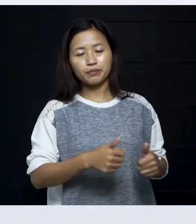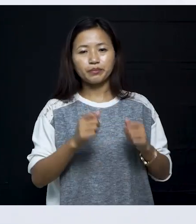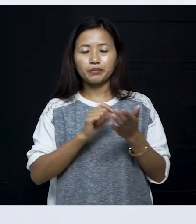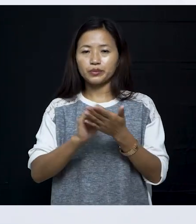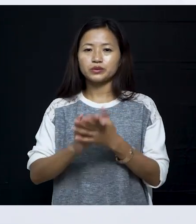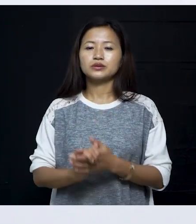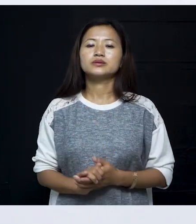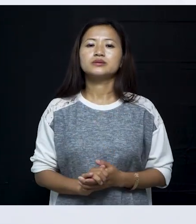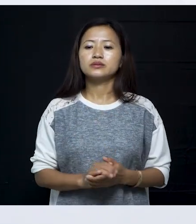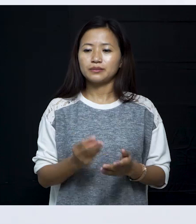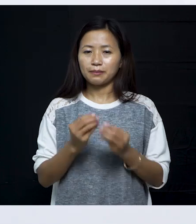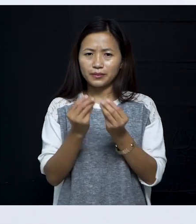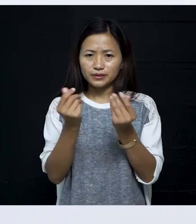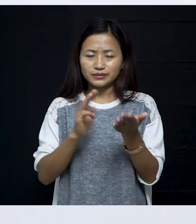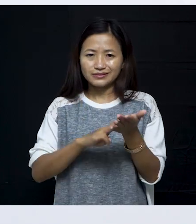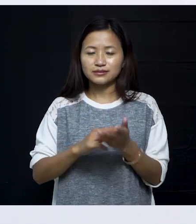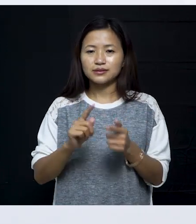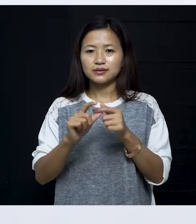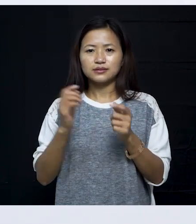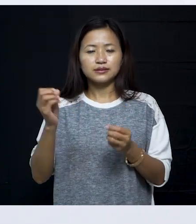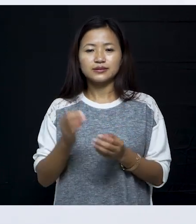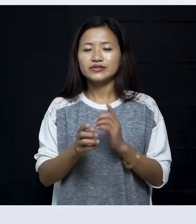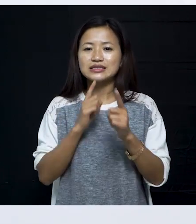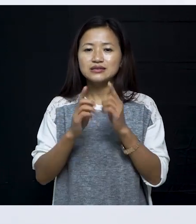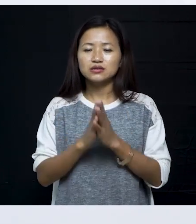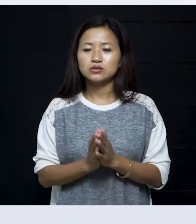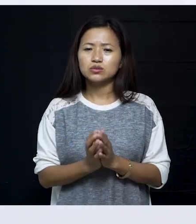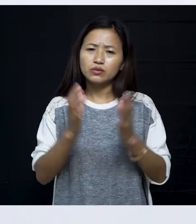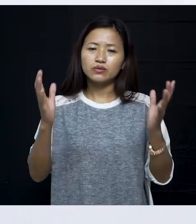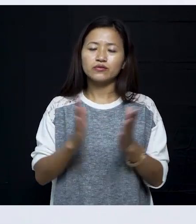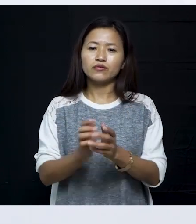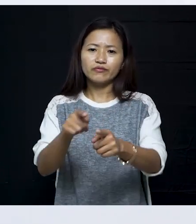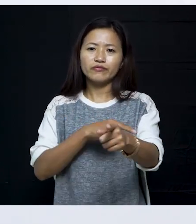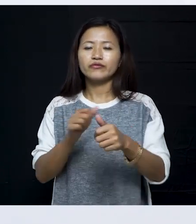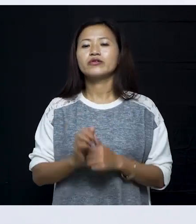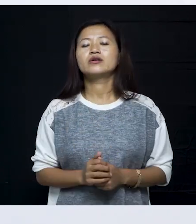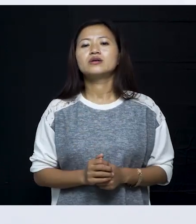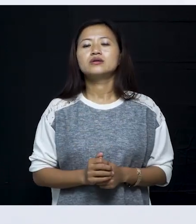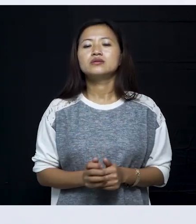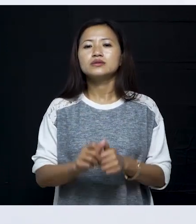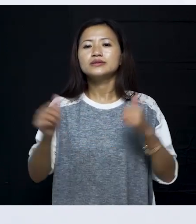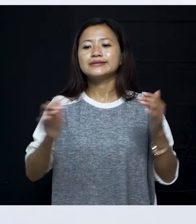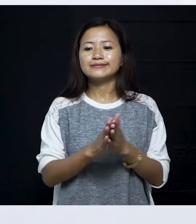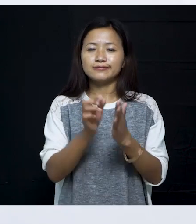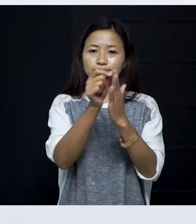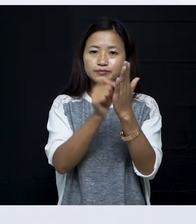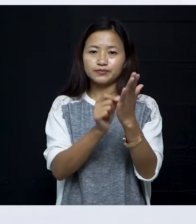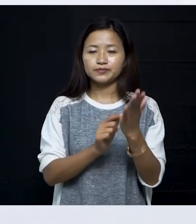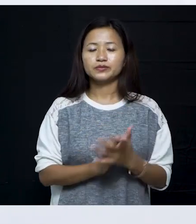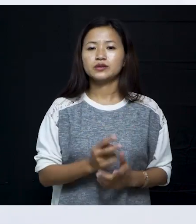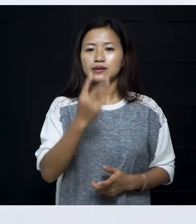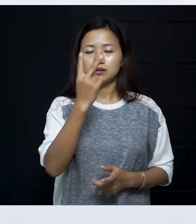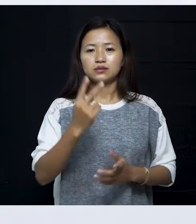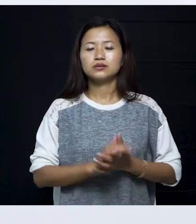the material, the lessons that we have discussed so far, you would find it in that. We would be discussing that more in detail. Now let's take a